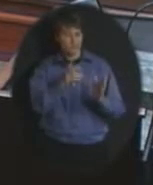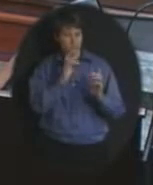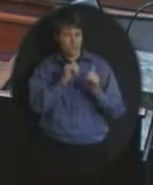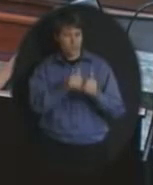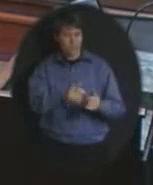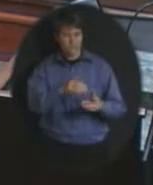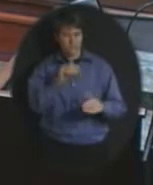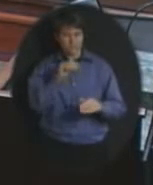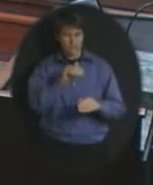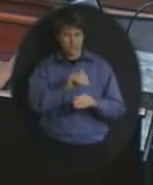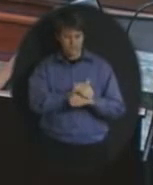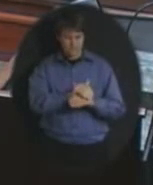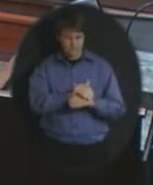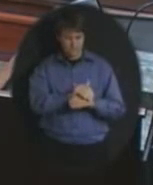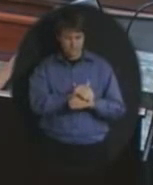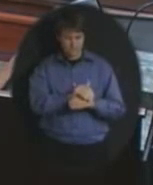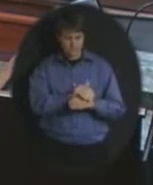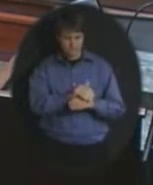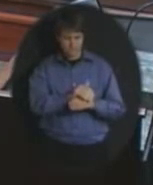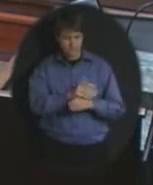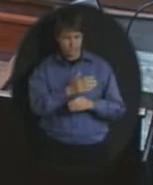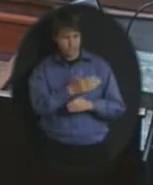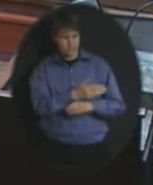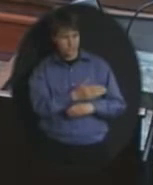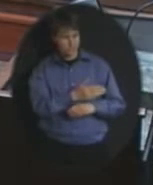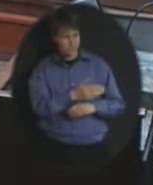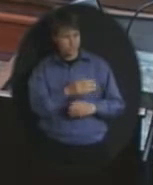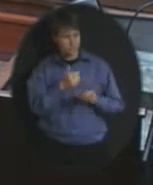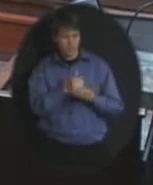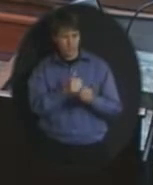Maggie Kolb, with help from Mr. Parker.